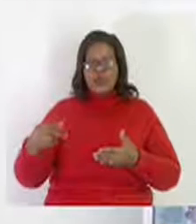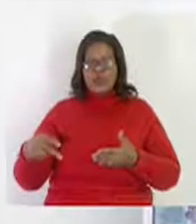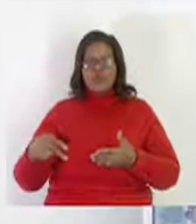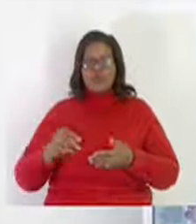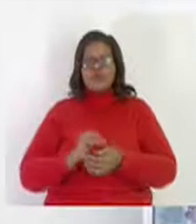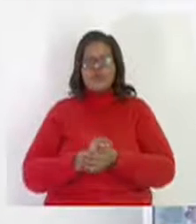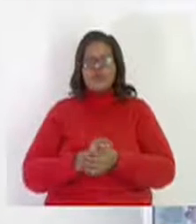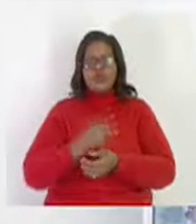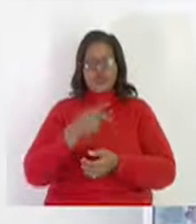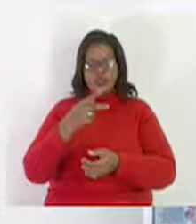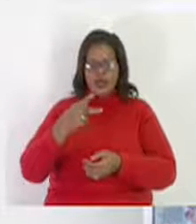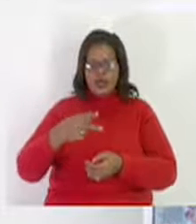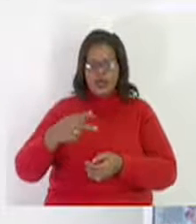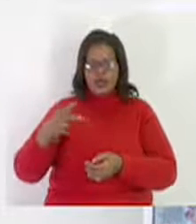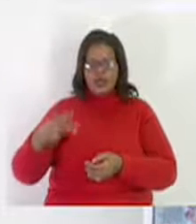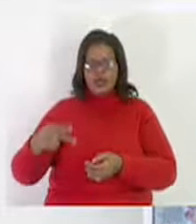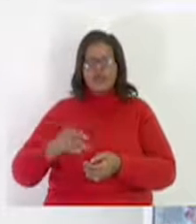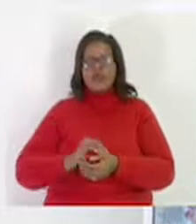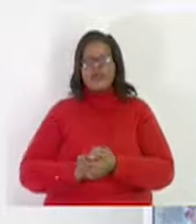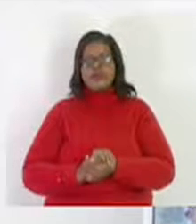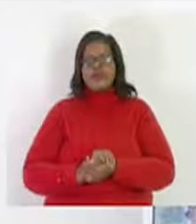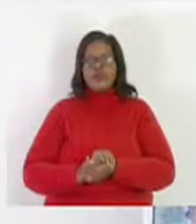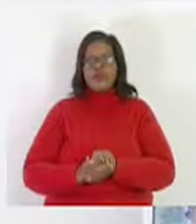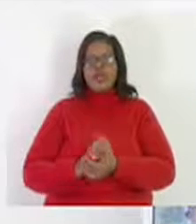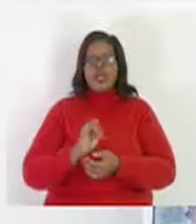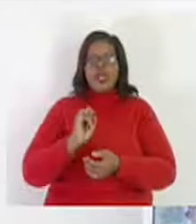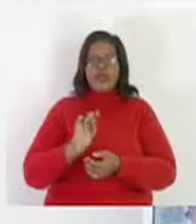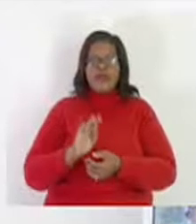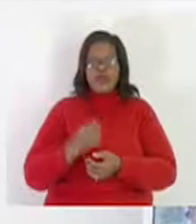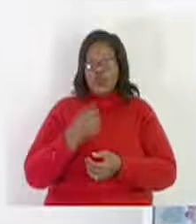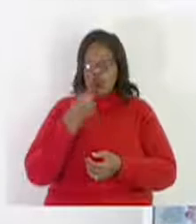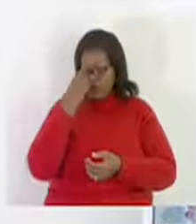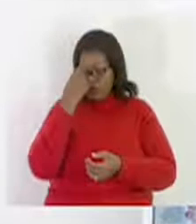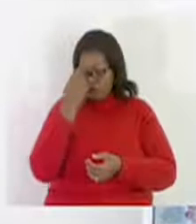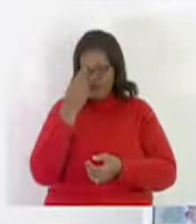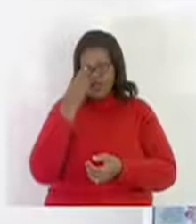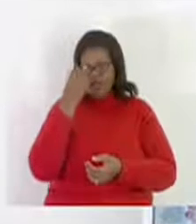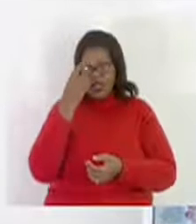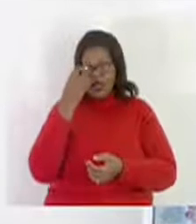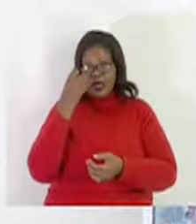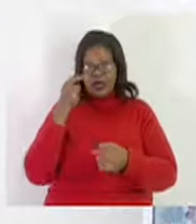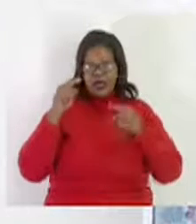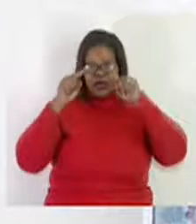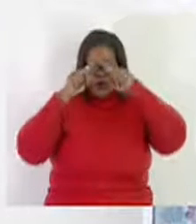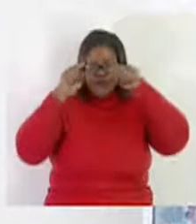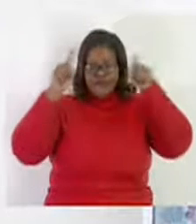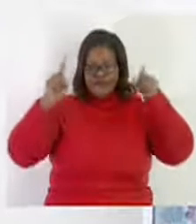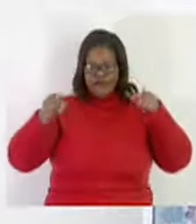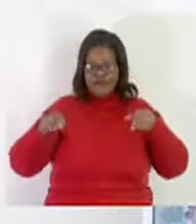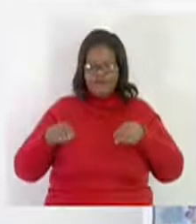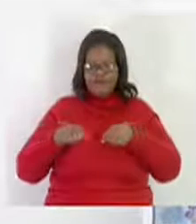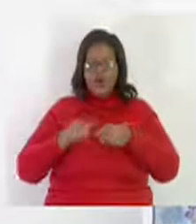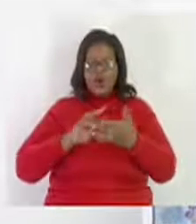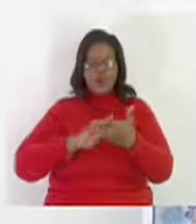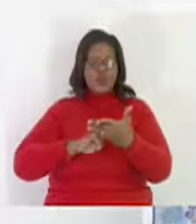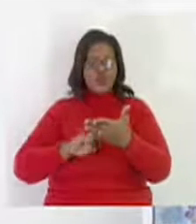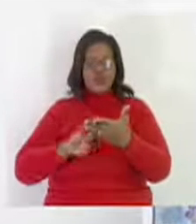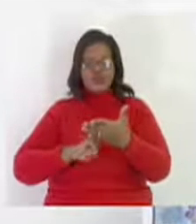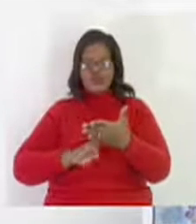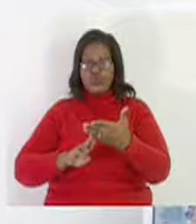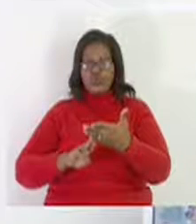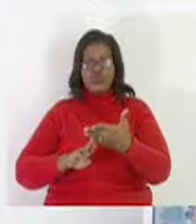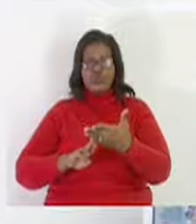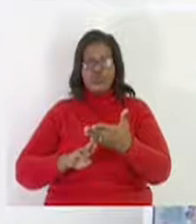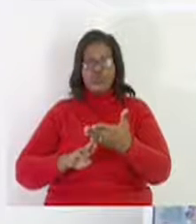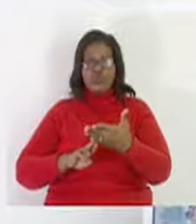approximation. If you read and master these